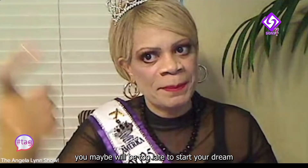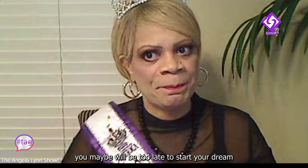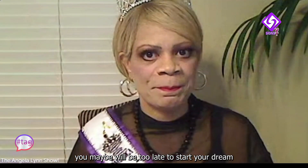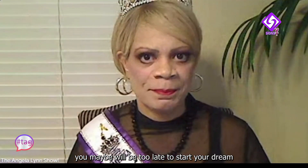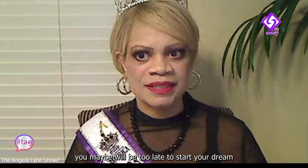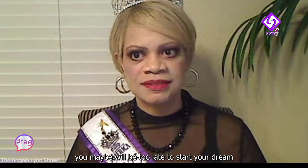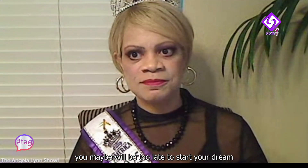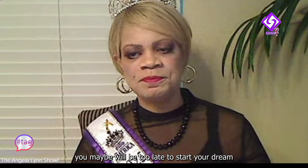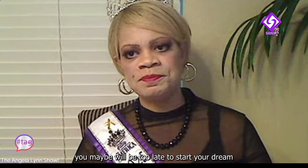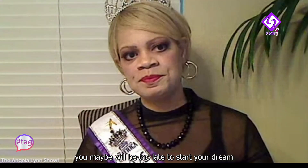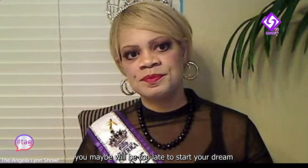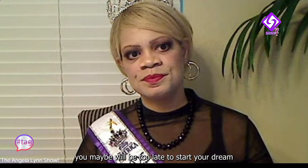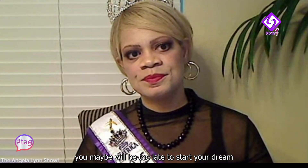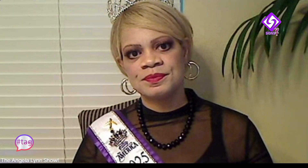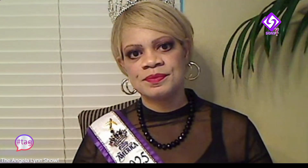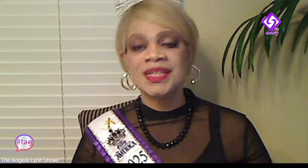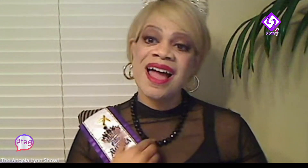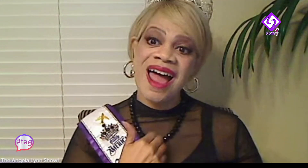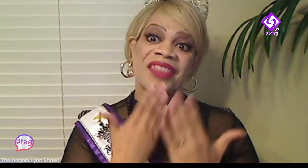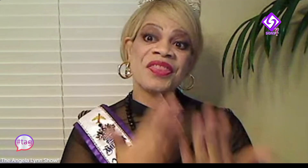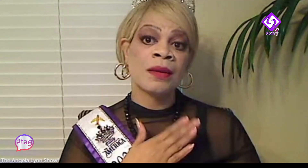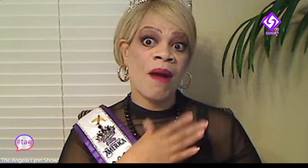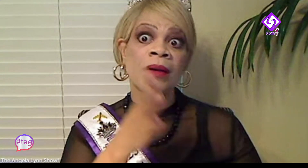will be too late to start your dream.